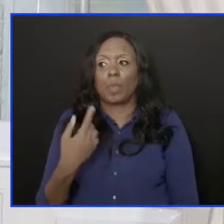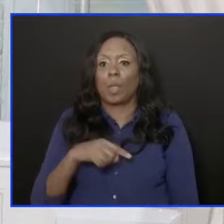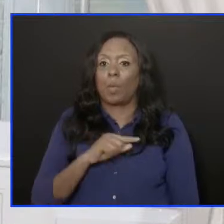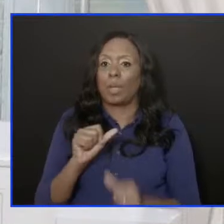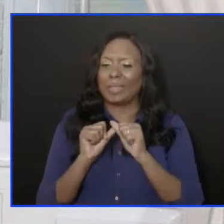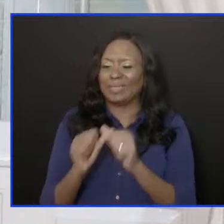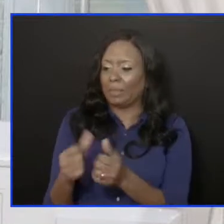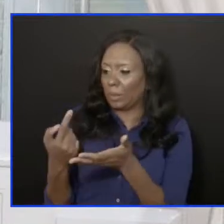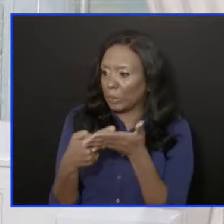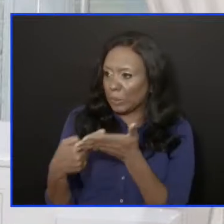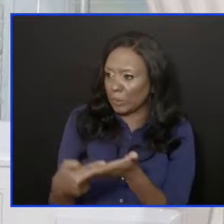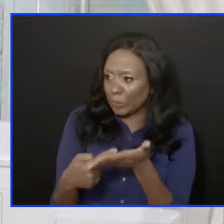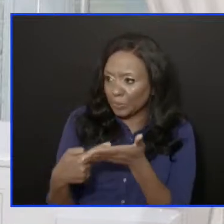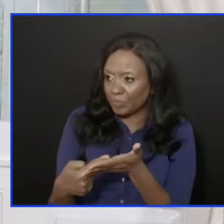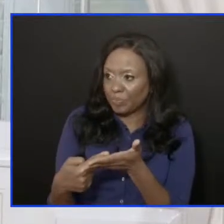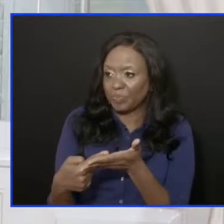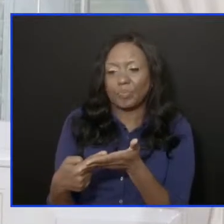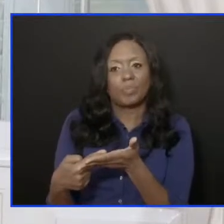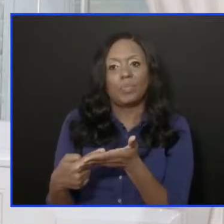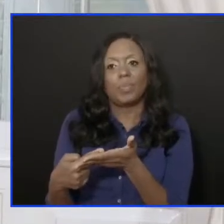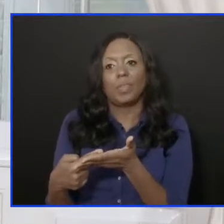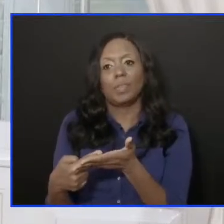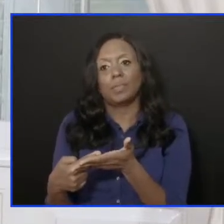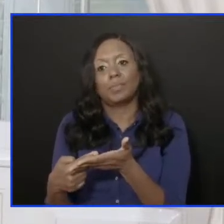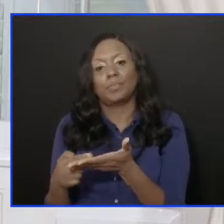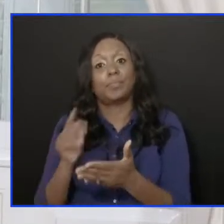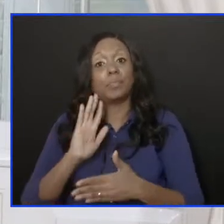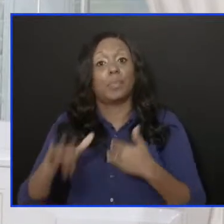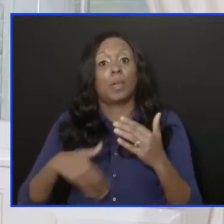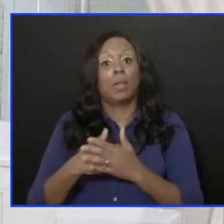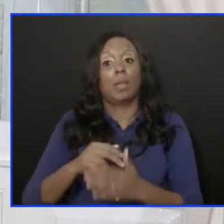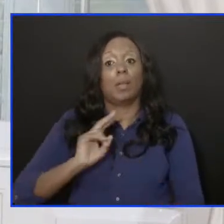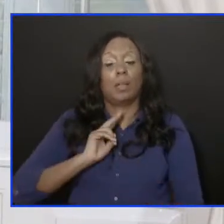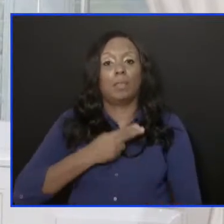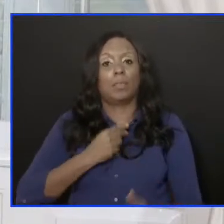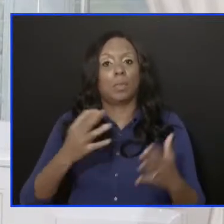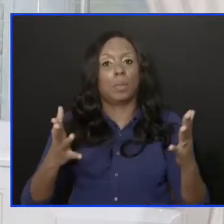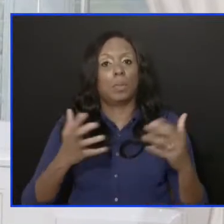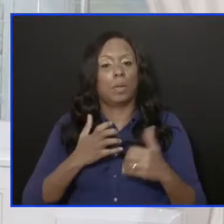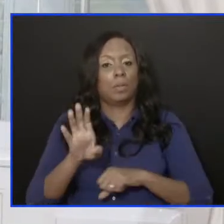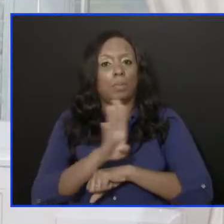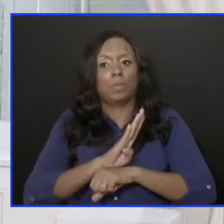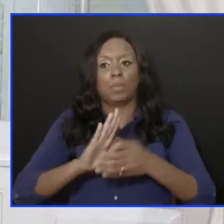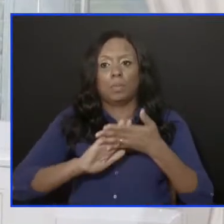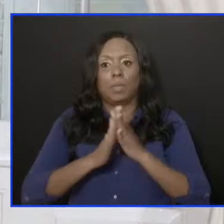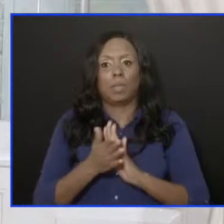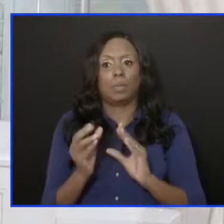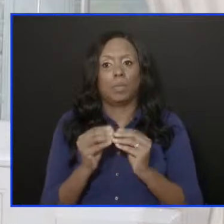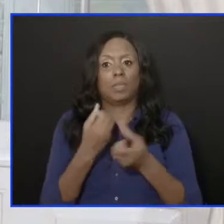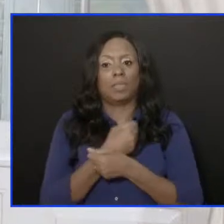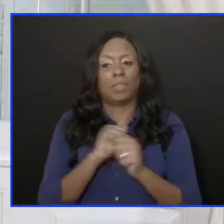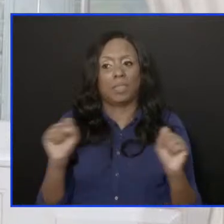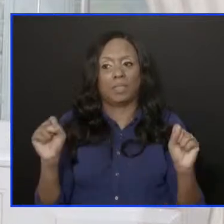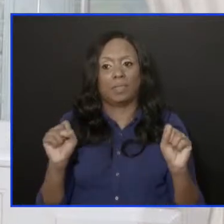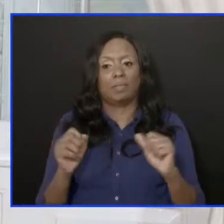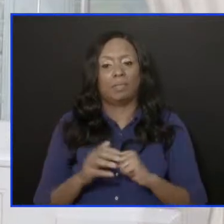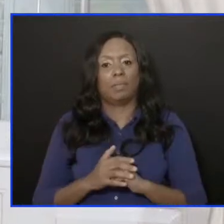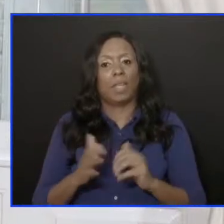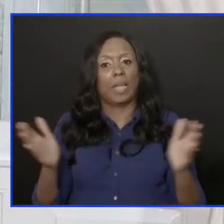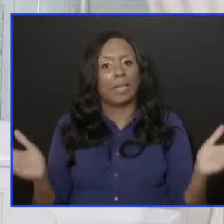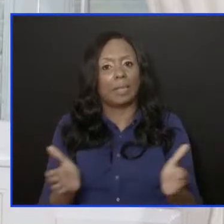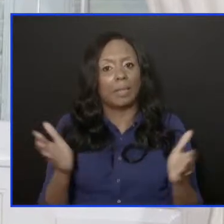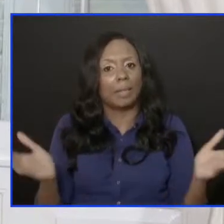in discussions, as all of us want a safer Barbados. So I want to urge